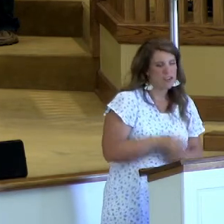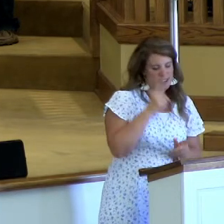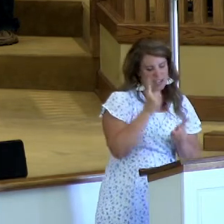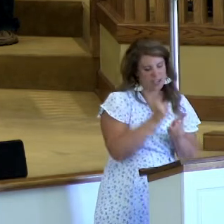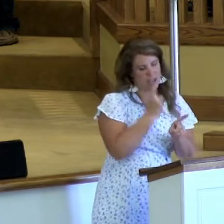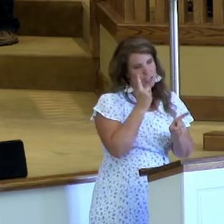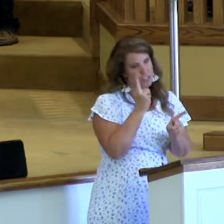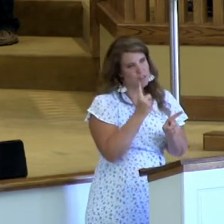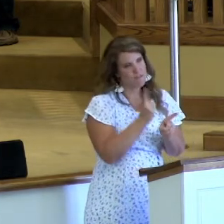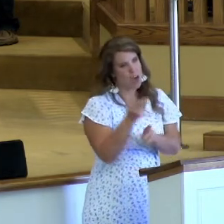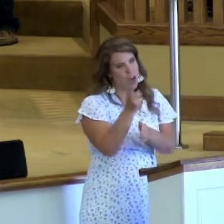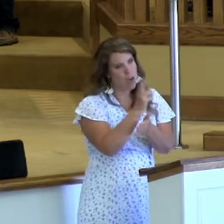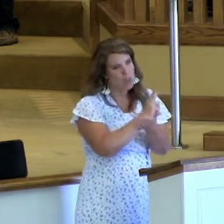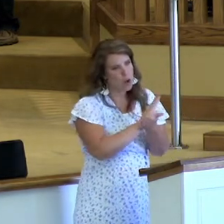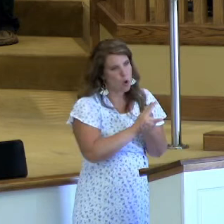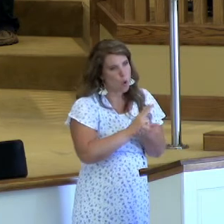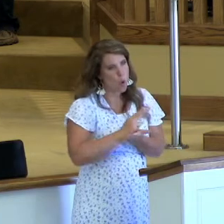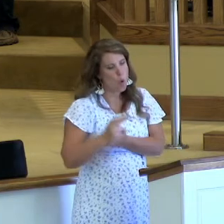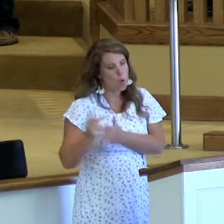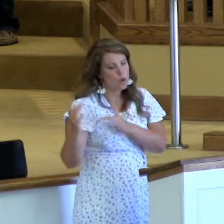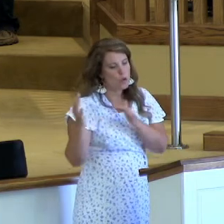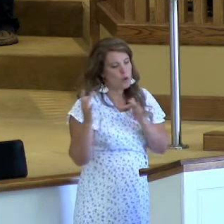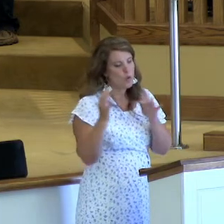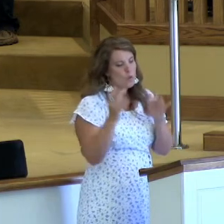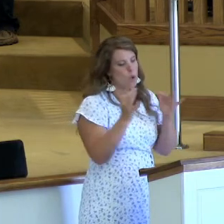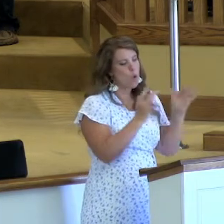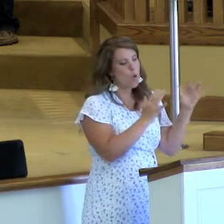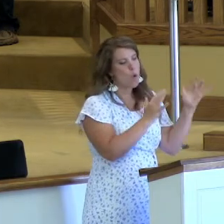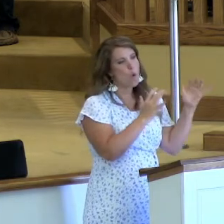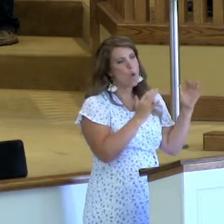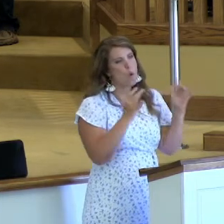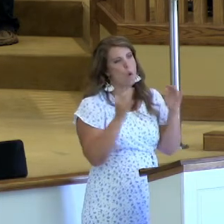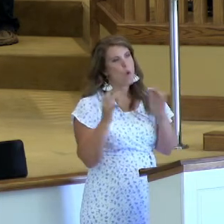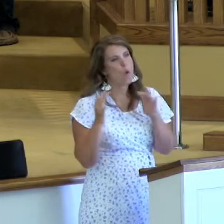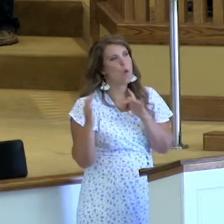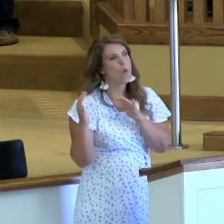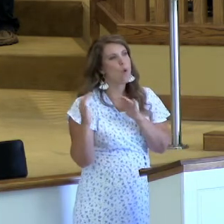poor, to justify their holy